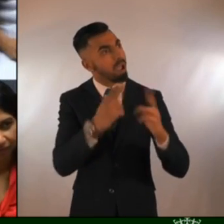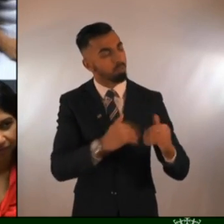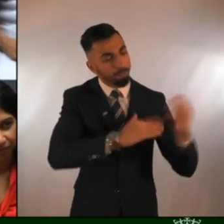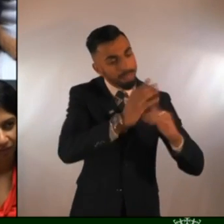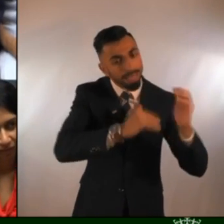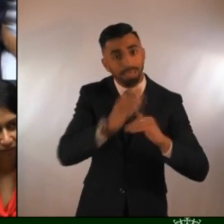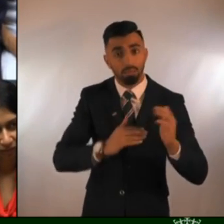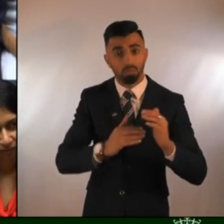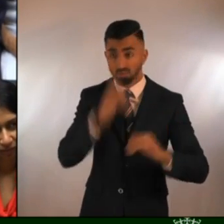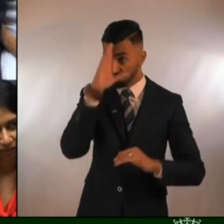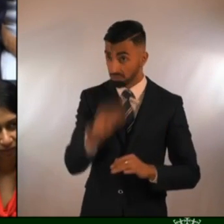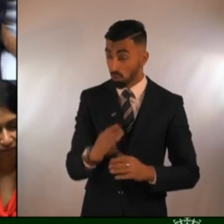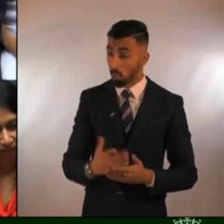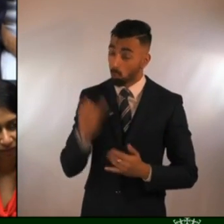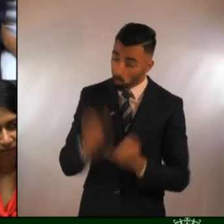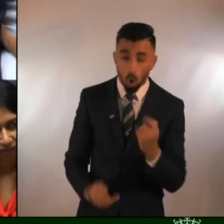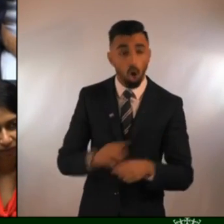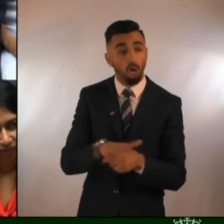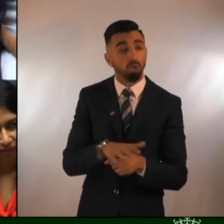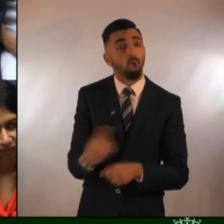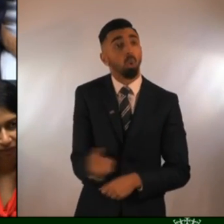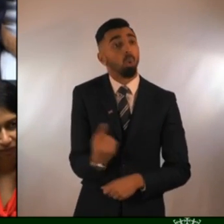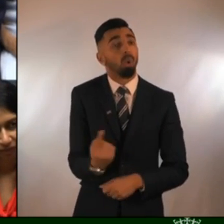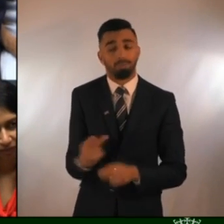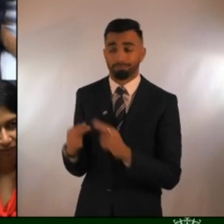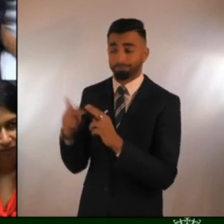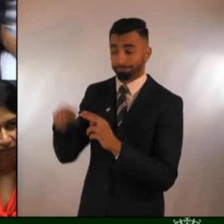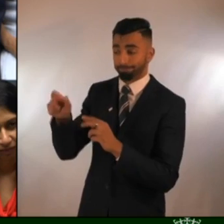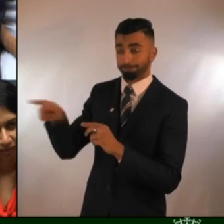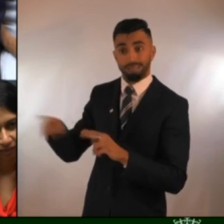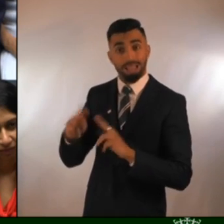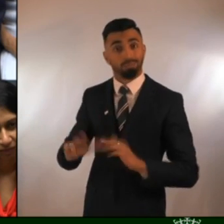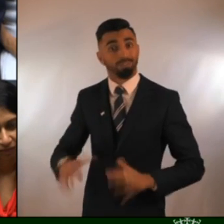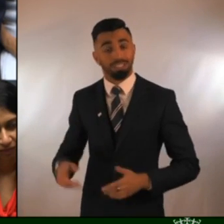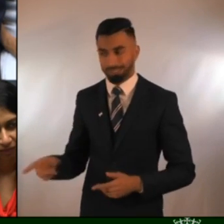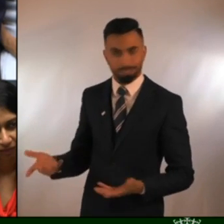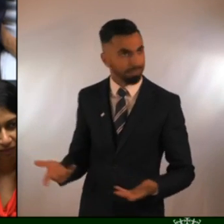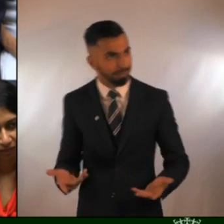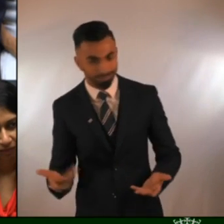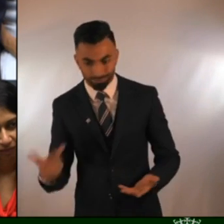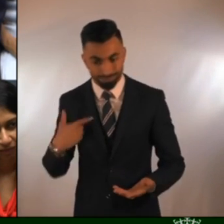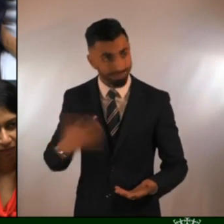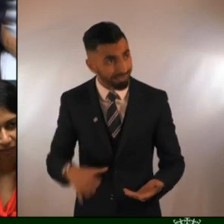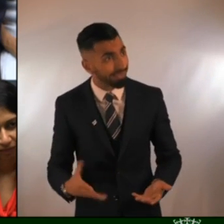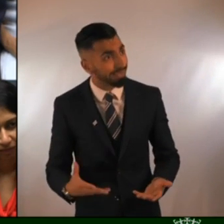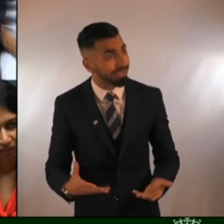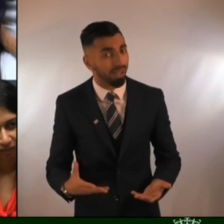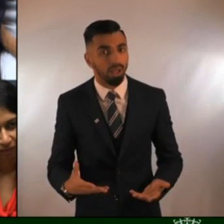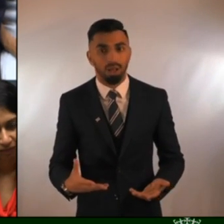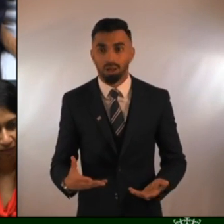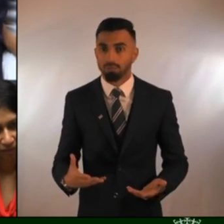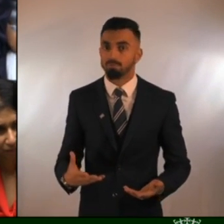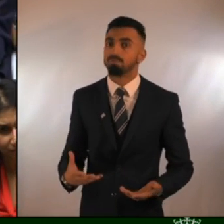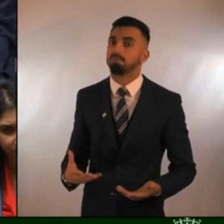with no home at all. So today, I'm confirming £650 million of funding to help rough